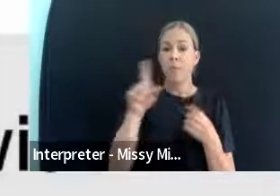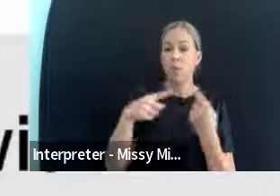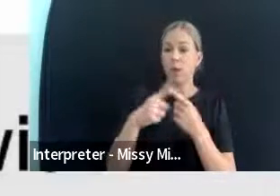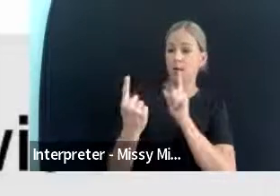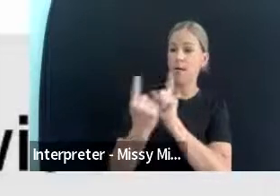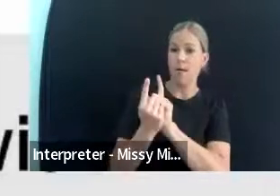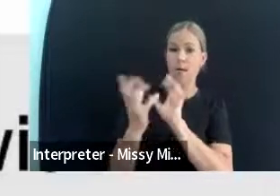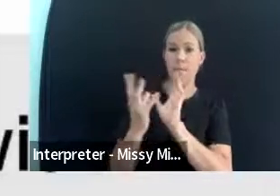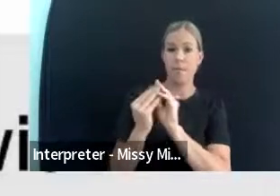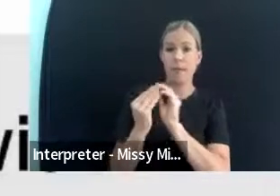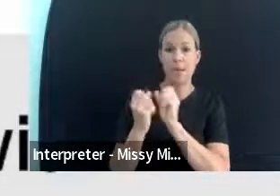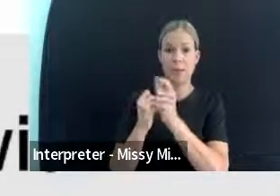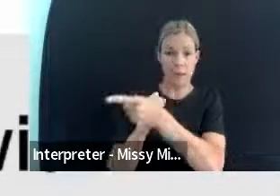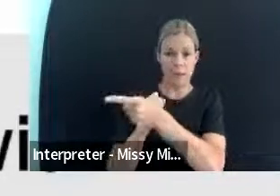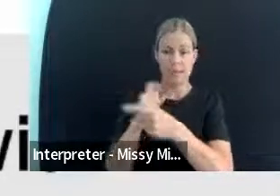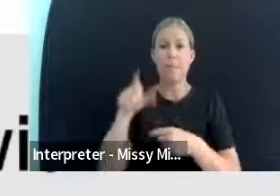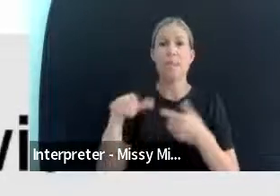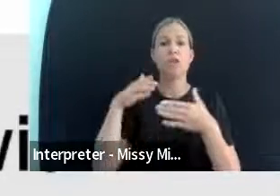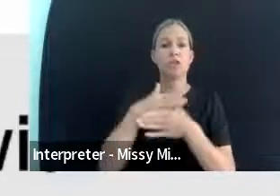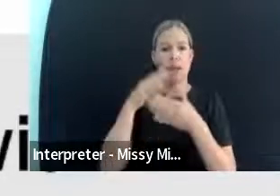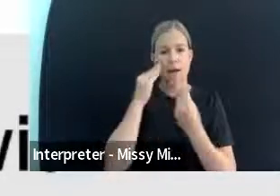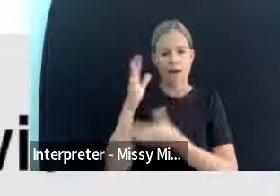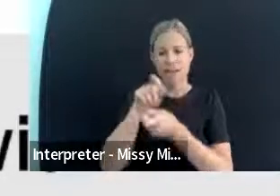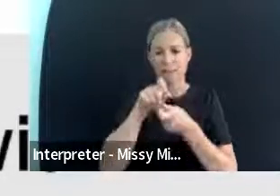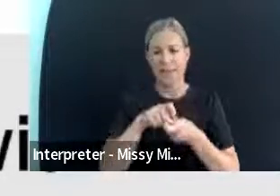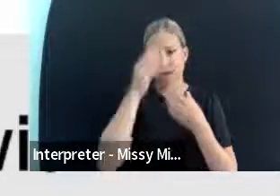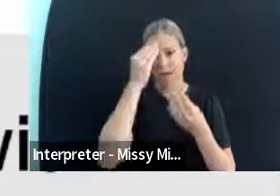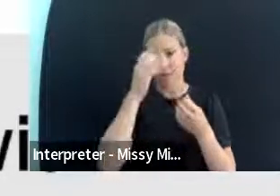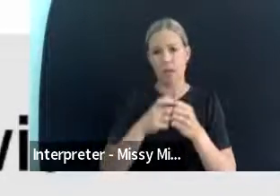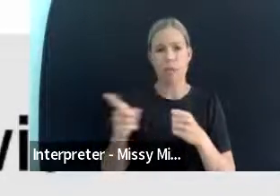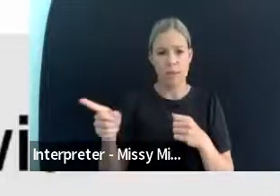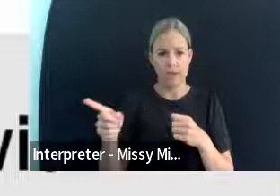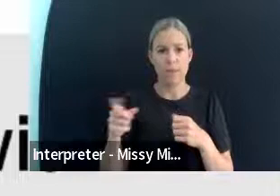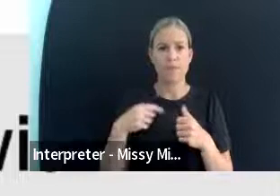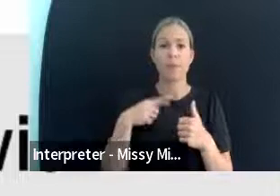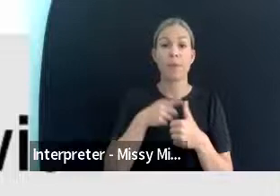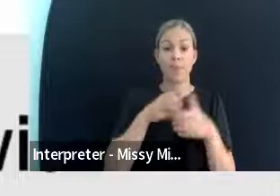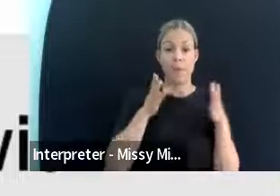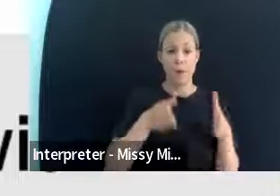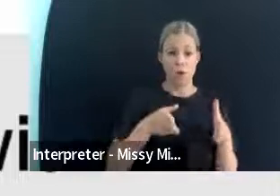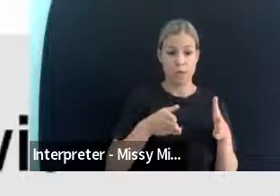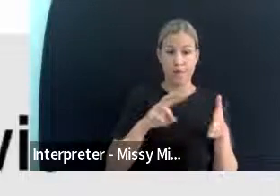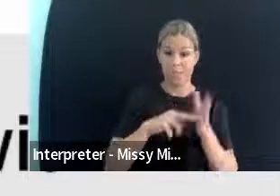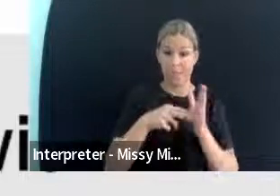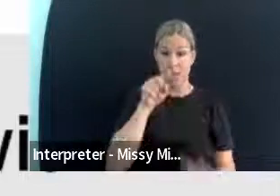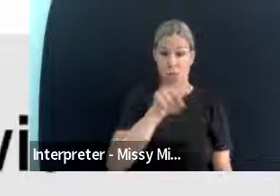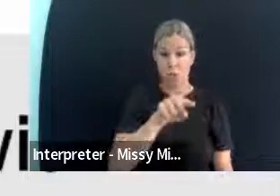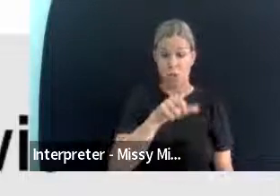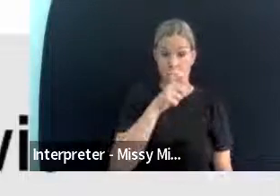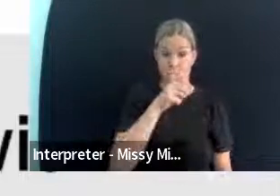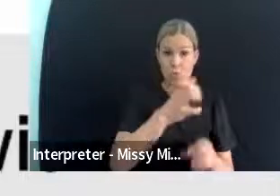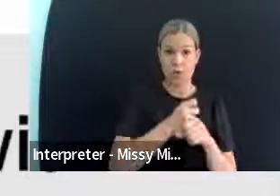Social Security if you receive an SSI benefit. The person, meaning you, receiving the benefit or